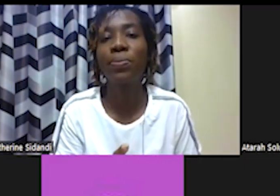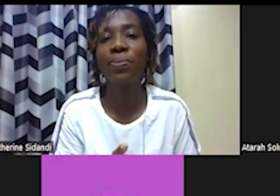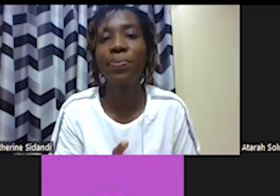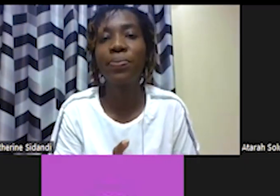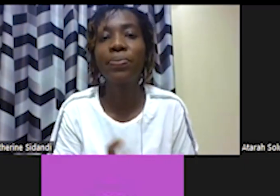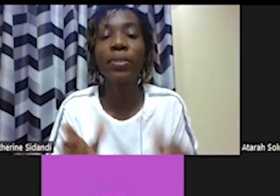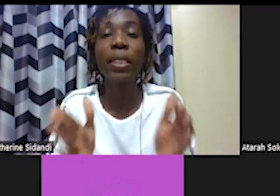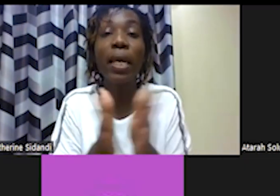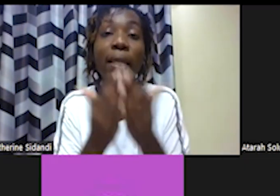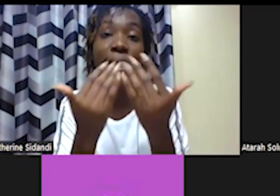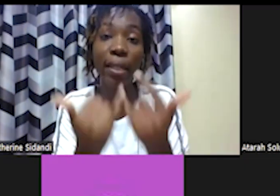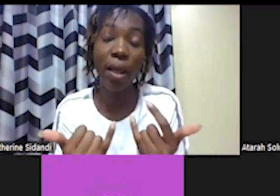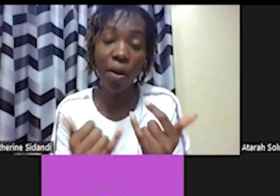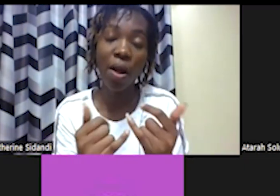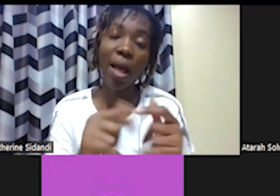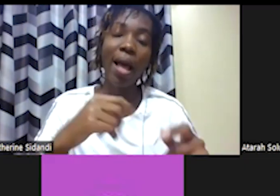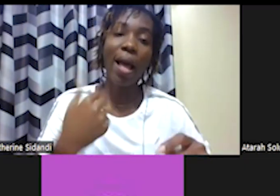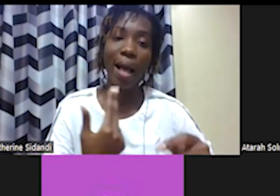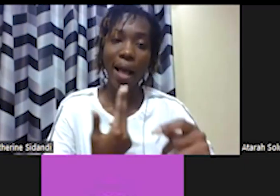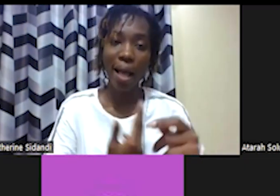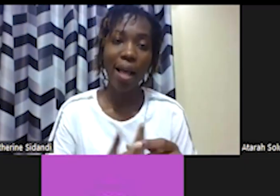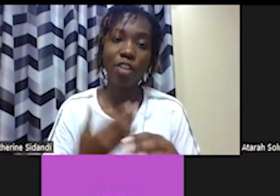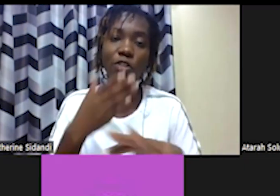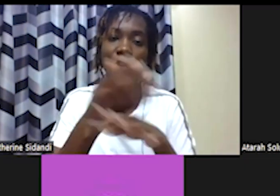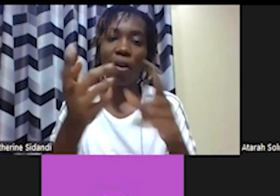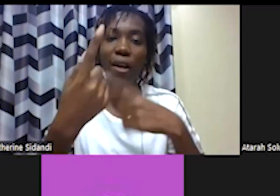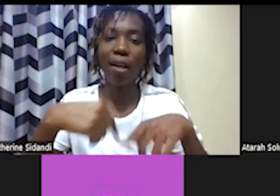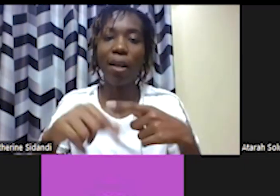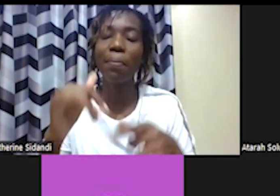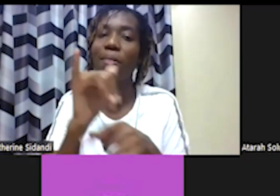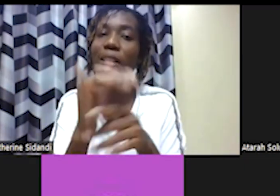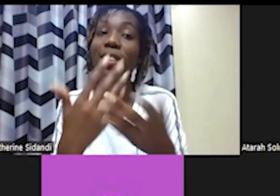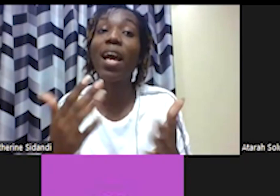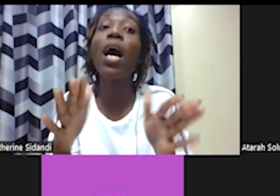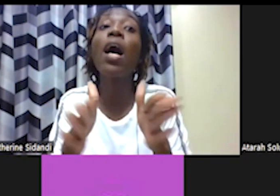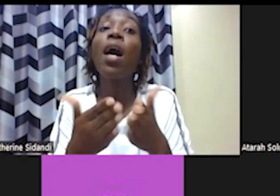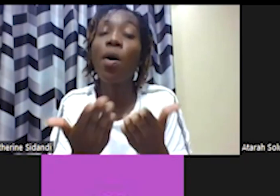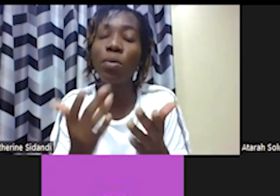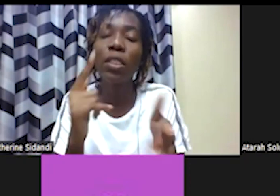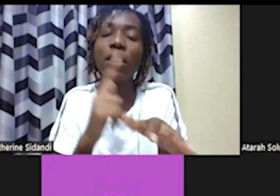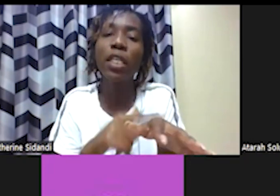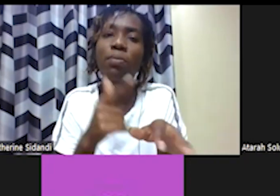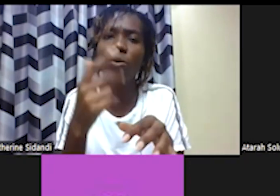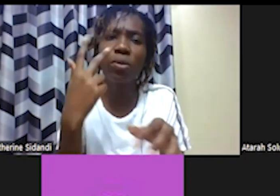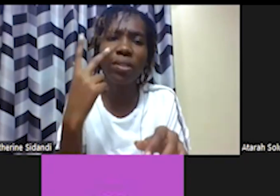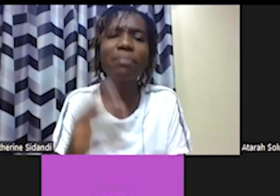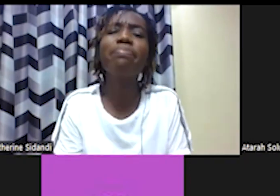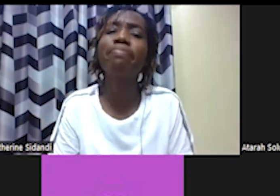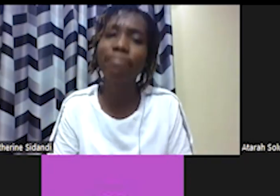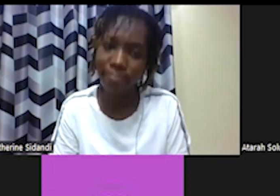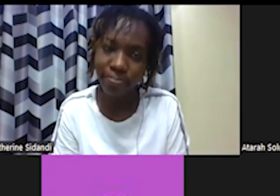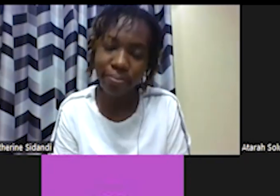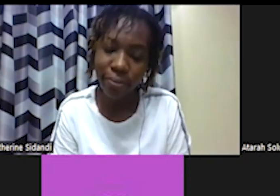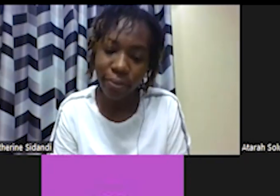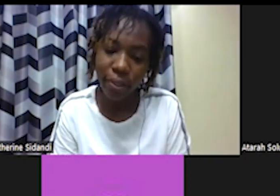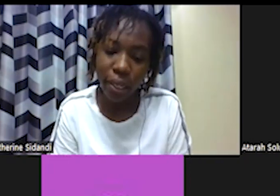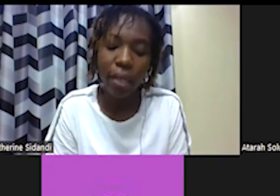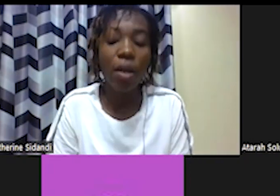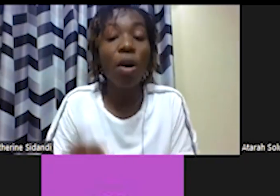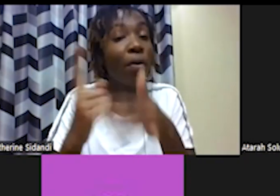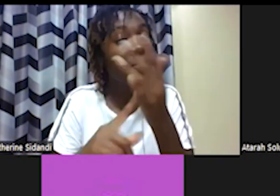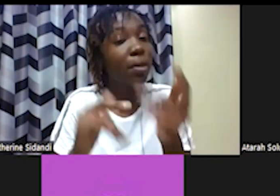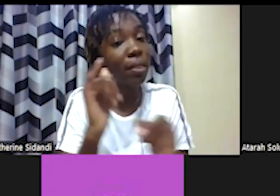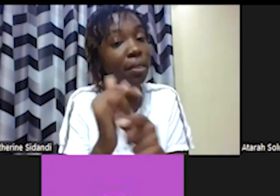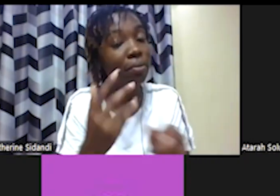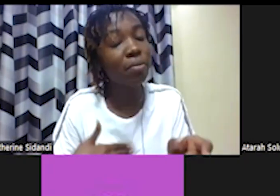Now, how do we overcome such a thing? Once you see that, yes, what is this I don't like